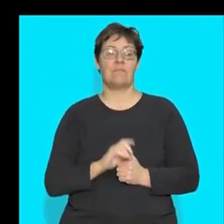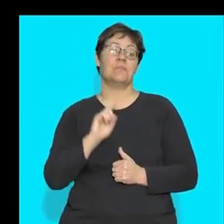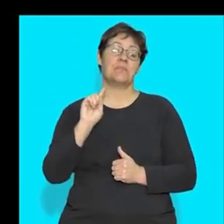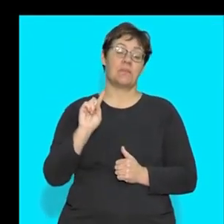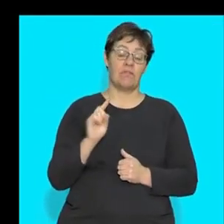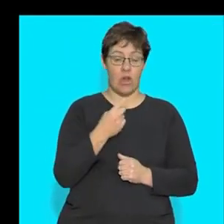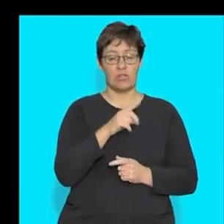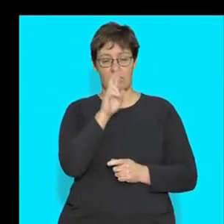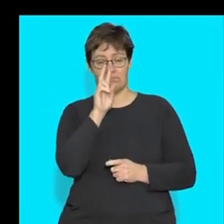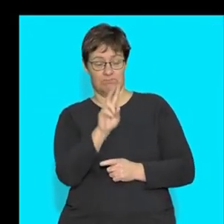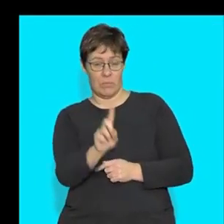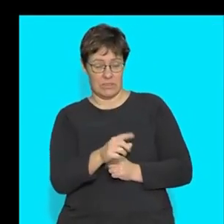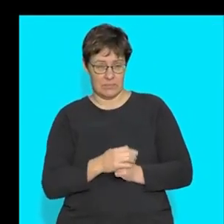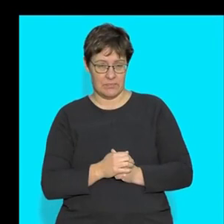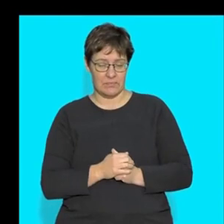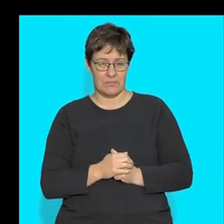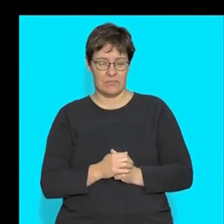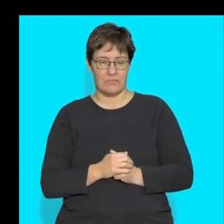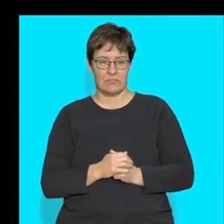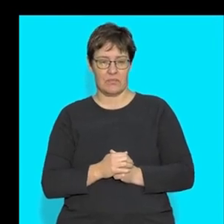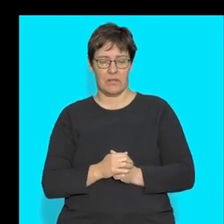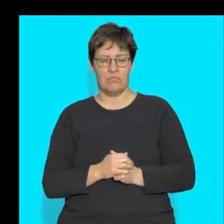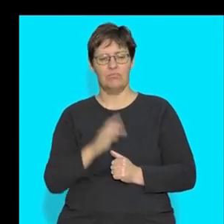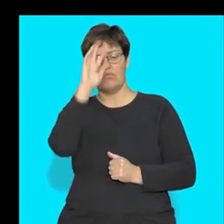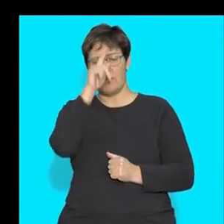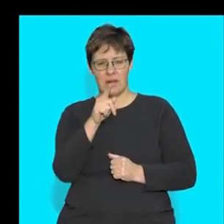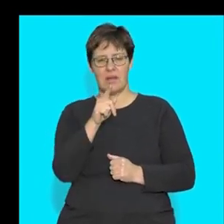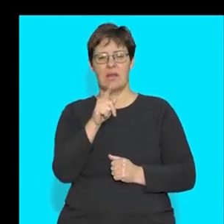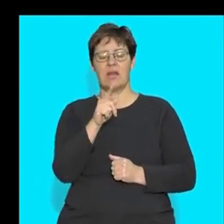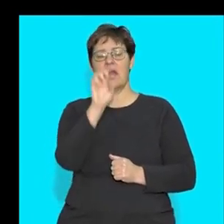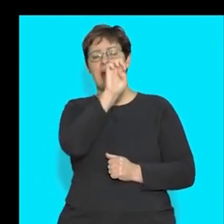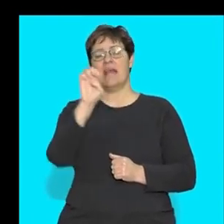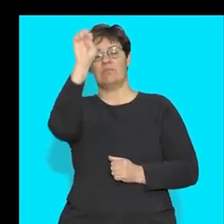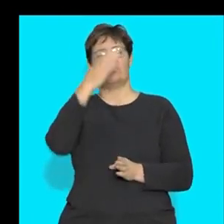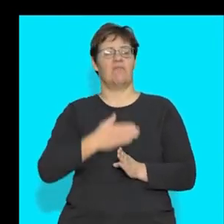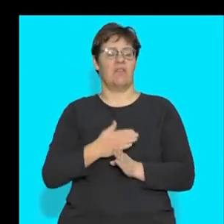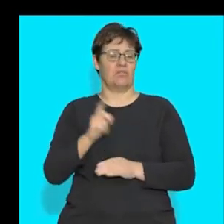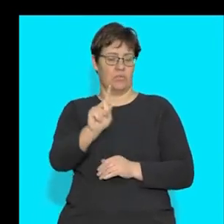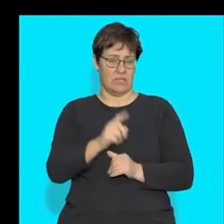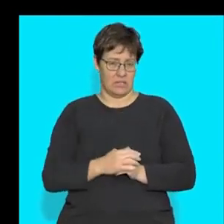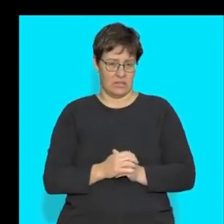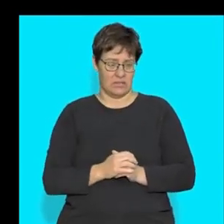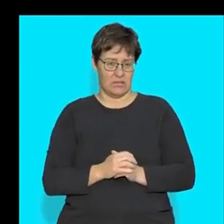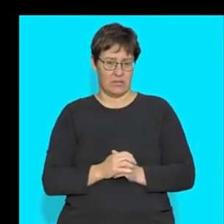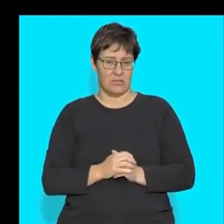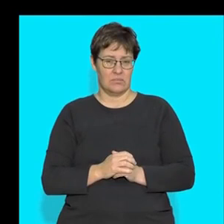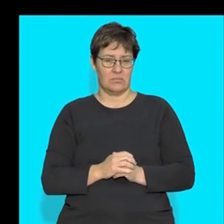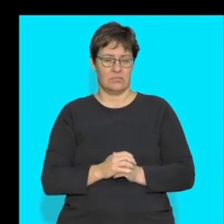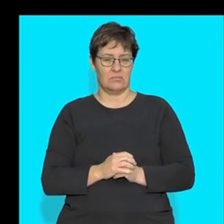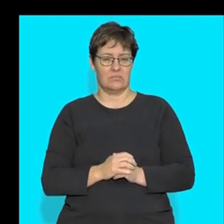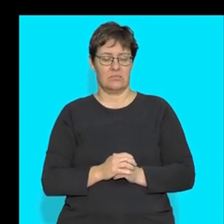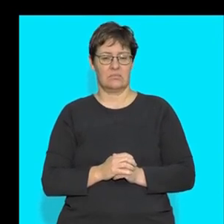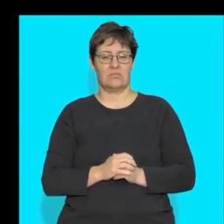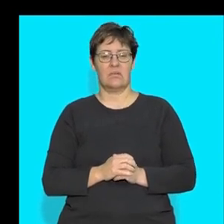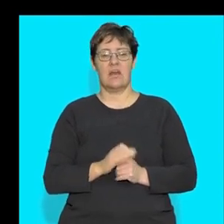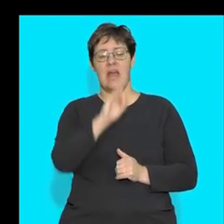firstly, what we need to look at is just to remind ourselves of what an exponential function is. This is a function of the